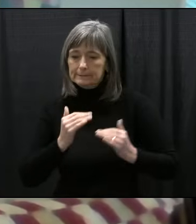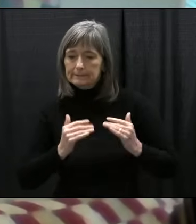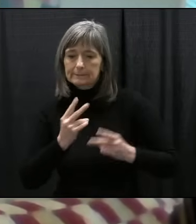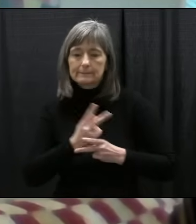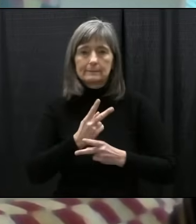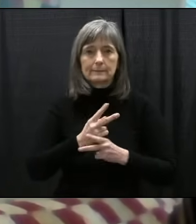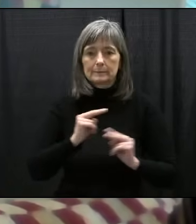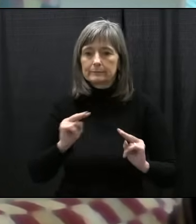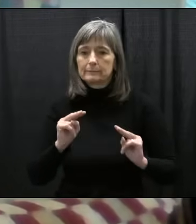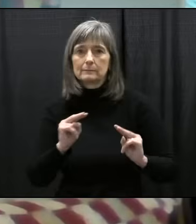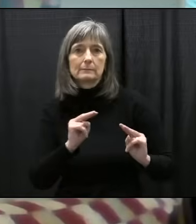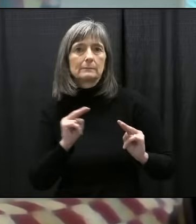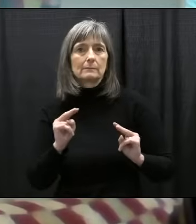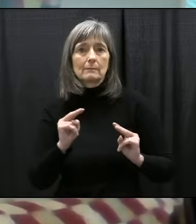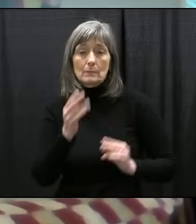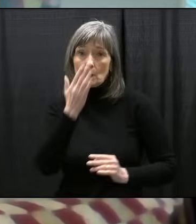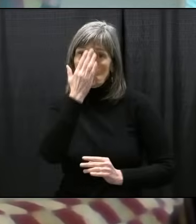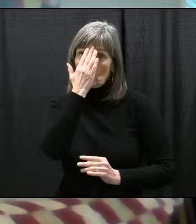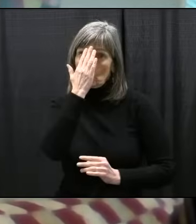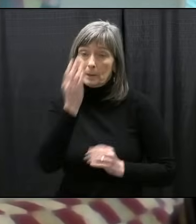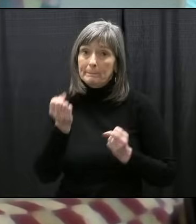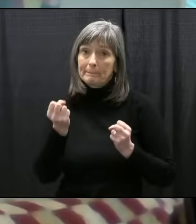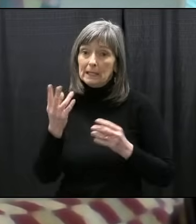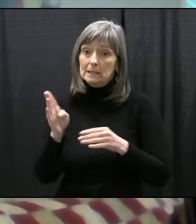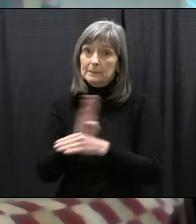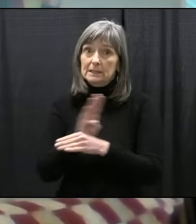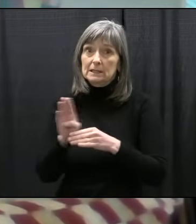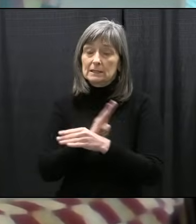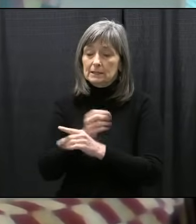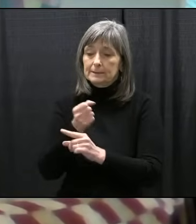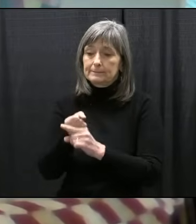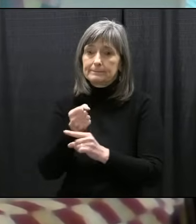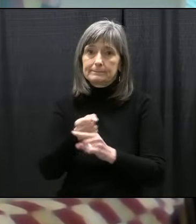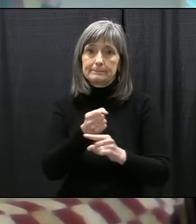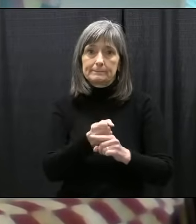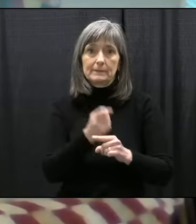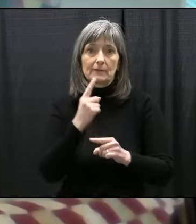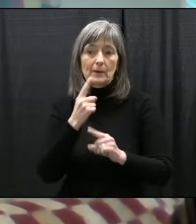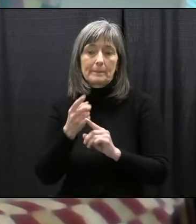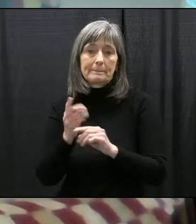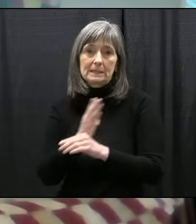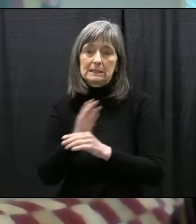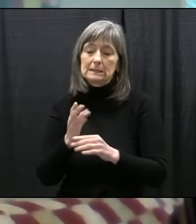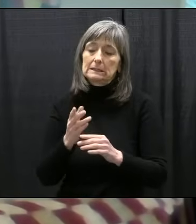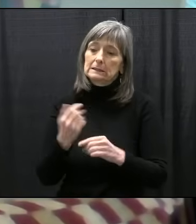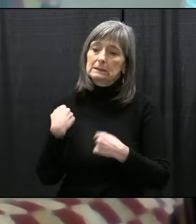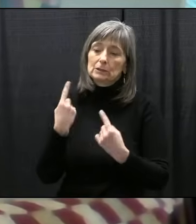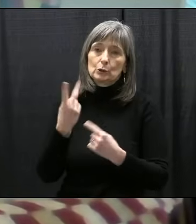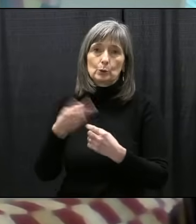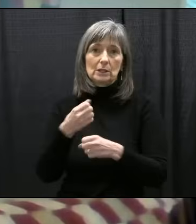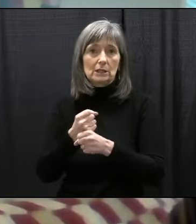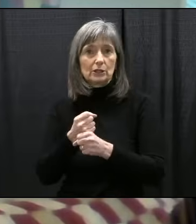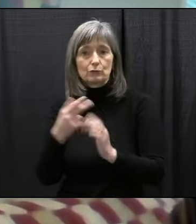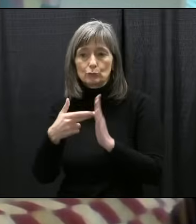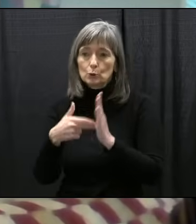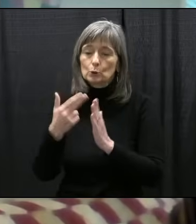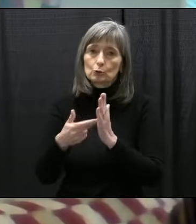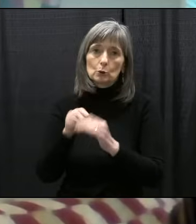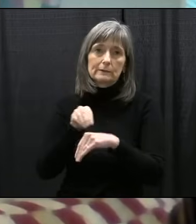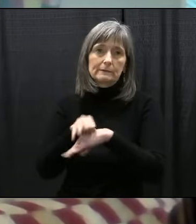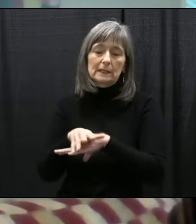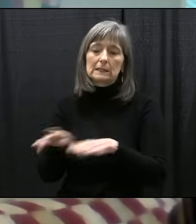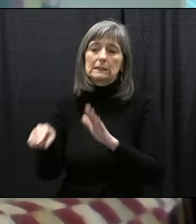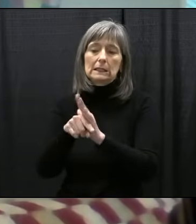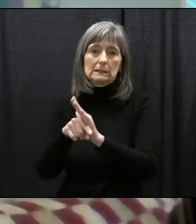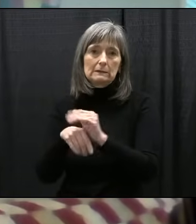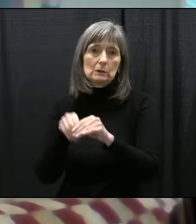cognizant that there have been many people and businesses impacted by COVID-19 restrictions over the last 2 years. We want to